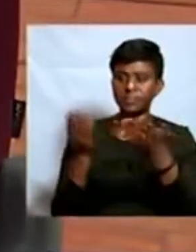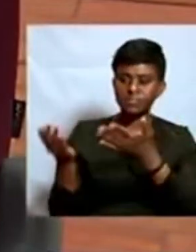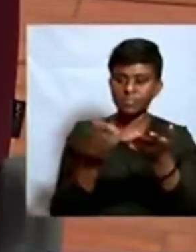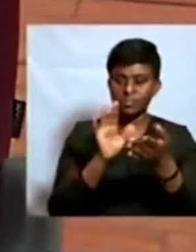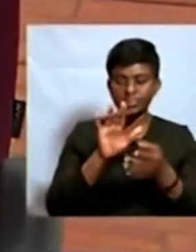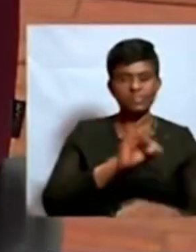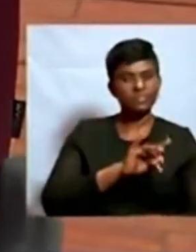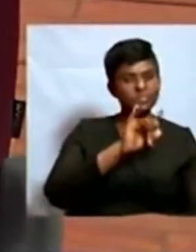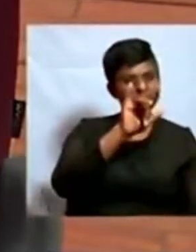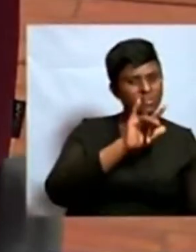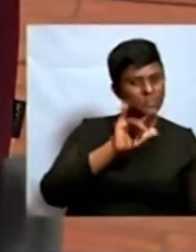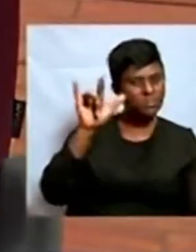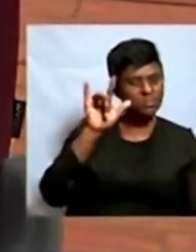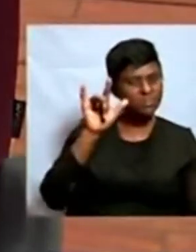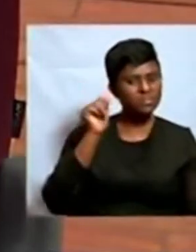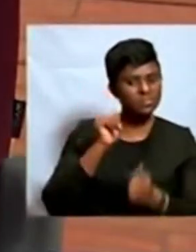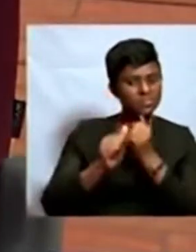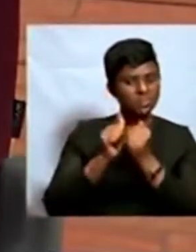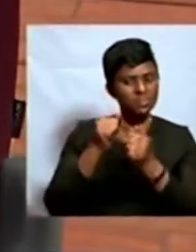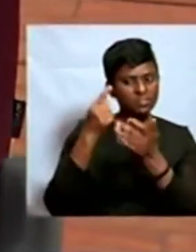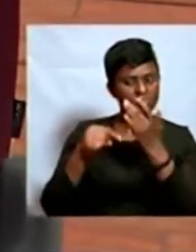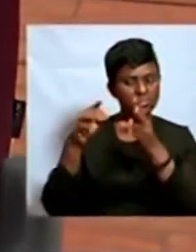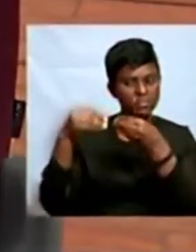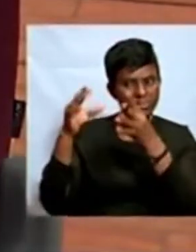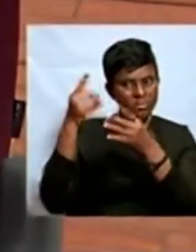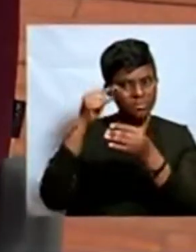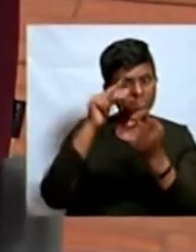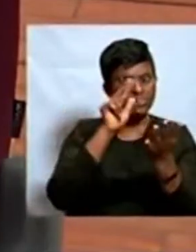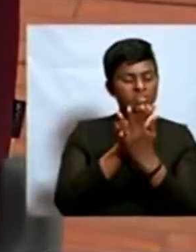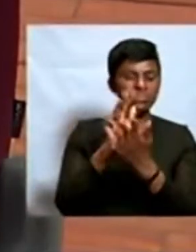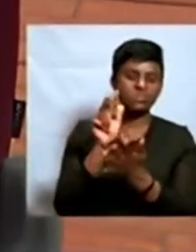aircrafts that were signed for,